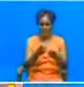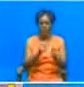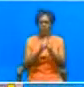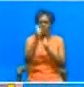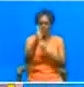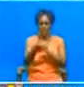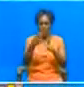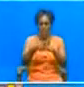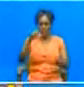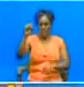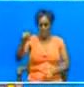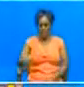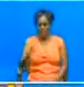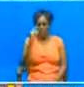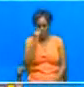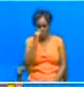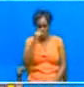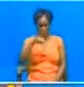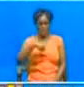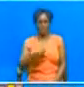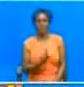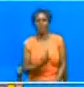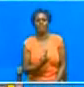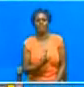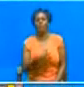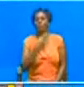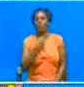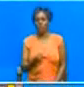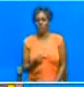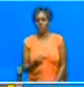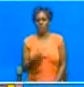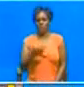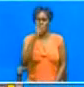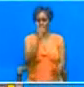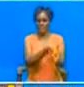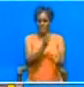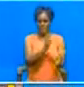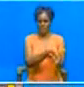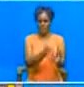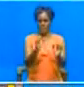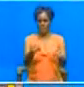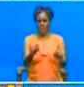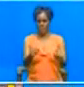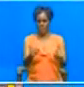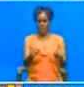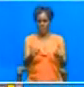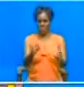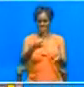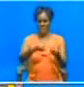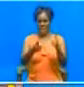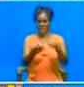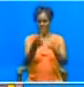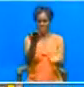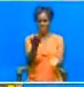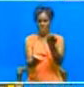as South Sudan. It was my wish that I participate so that I get my